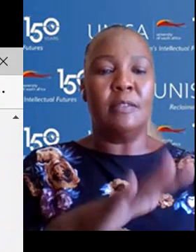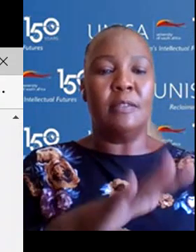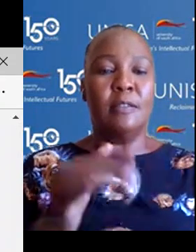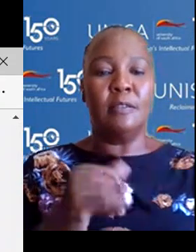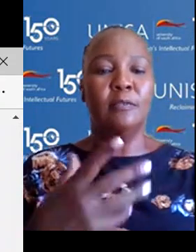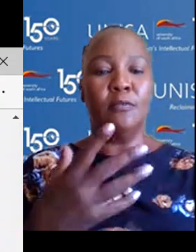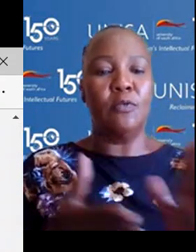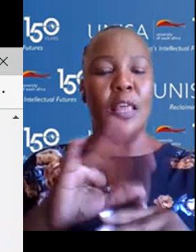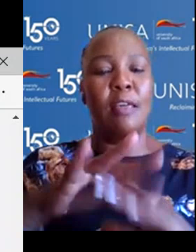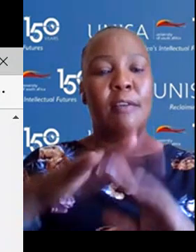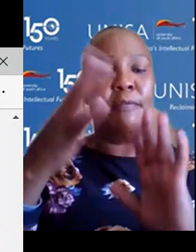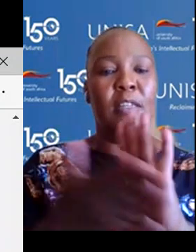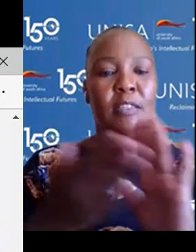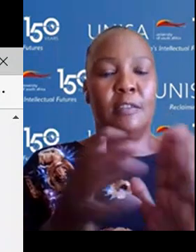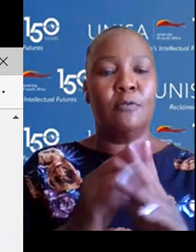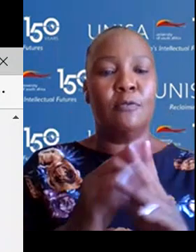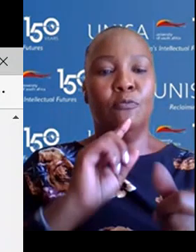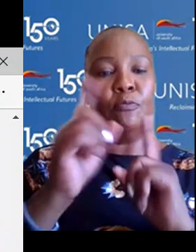we